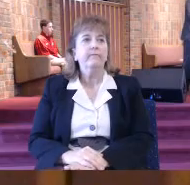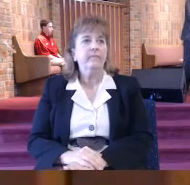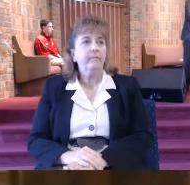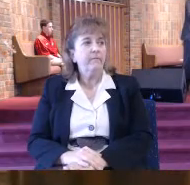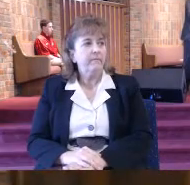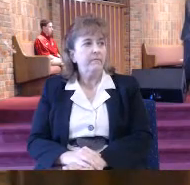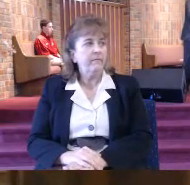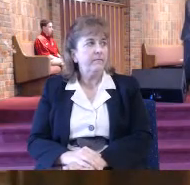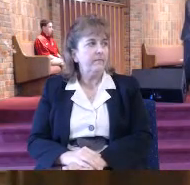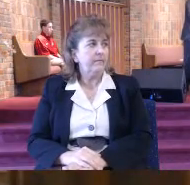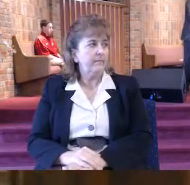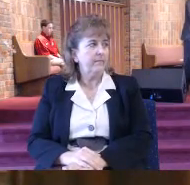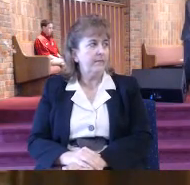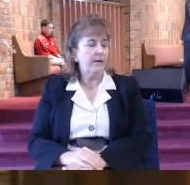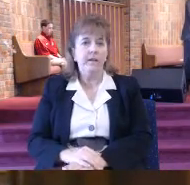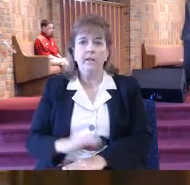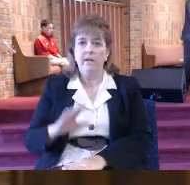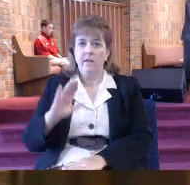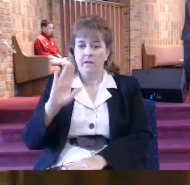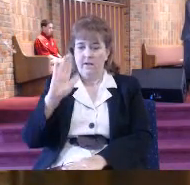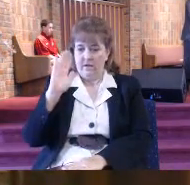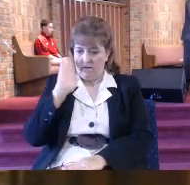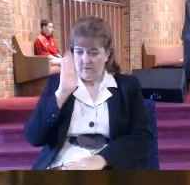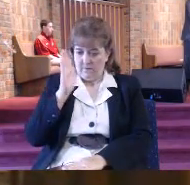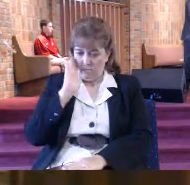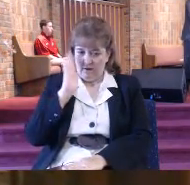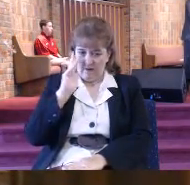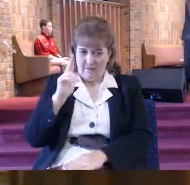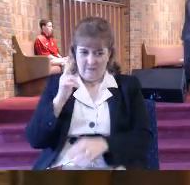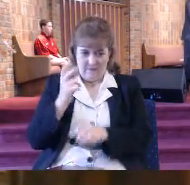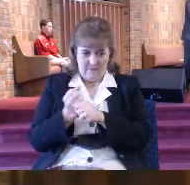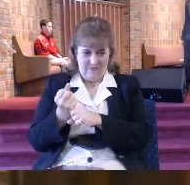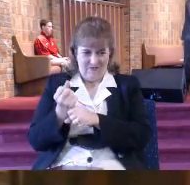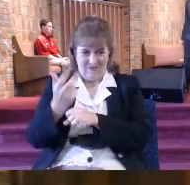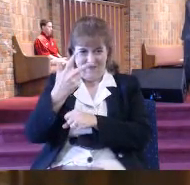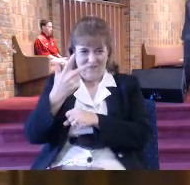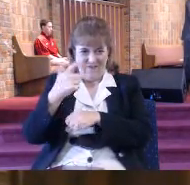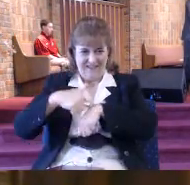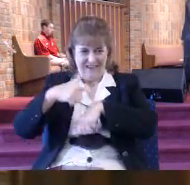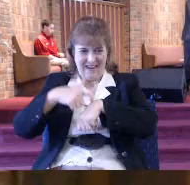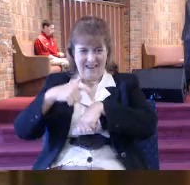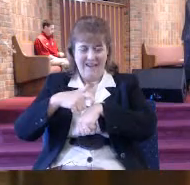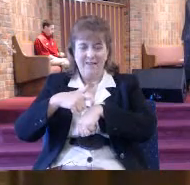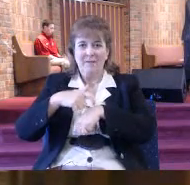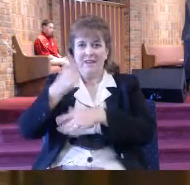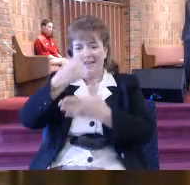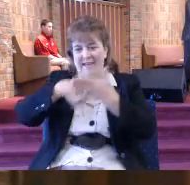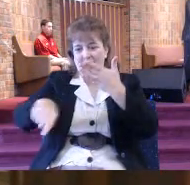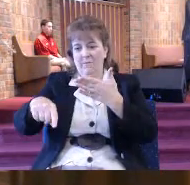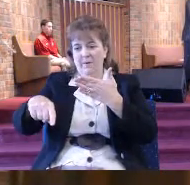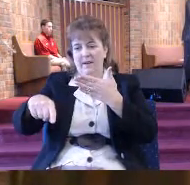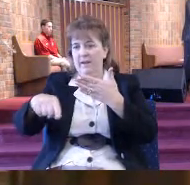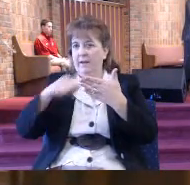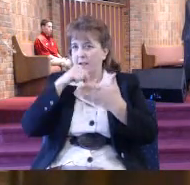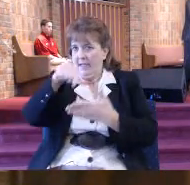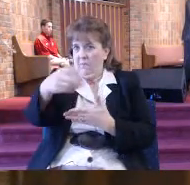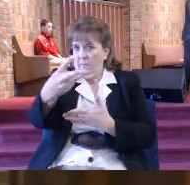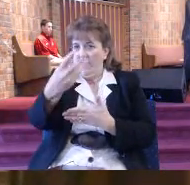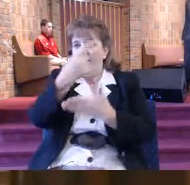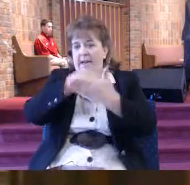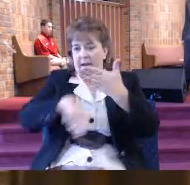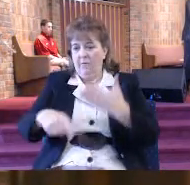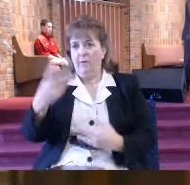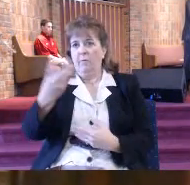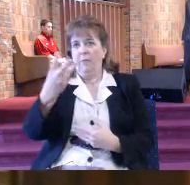Our third annual Fire and Ice will be coming up on a week from Wednesday. That'll be July 1st, immediately after Wednesday